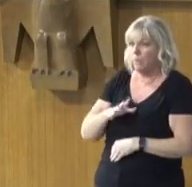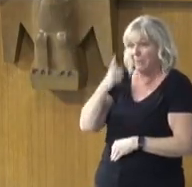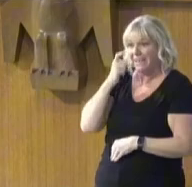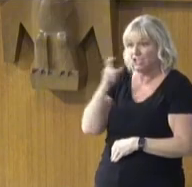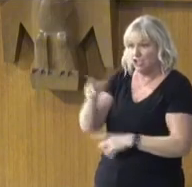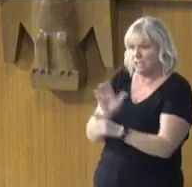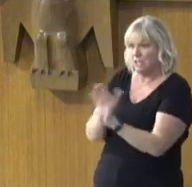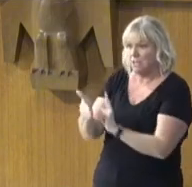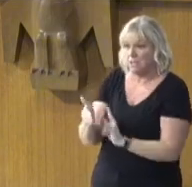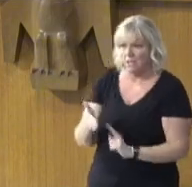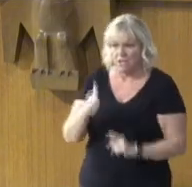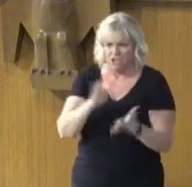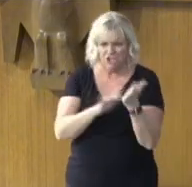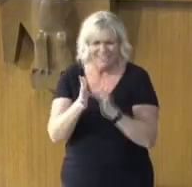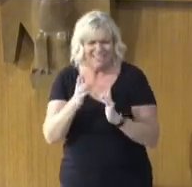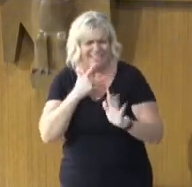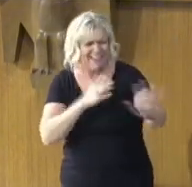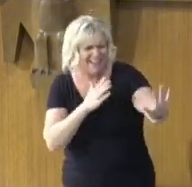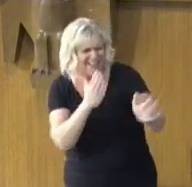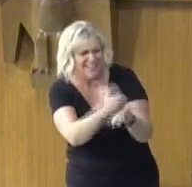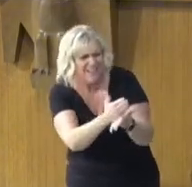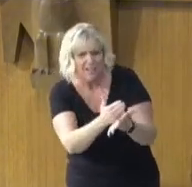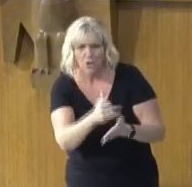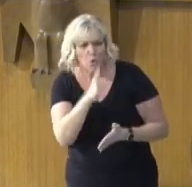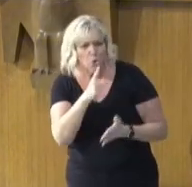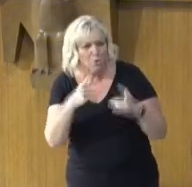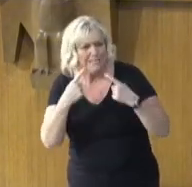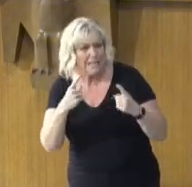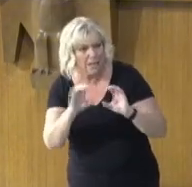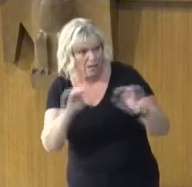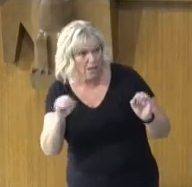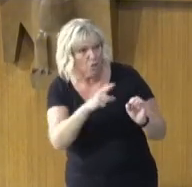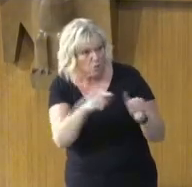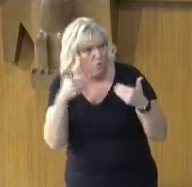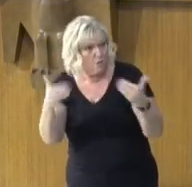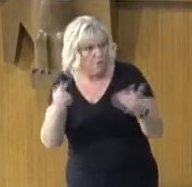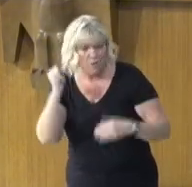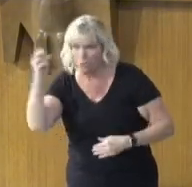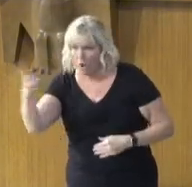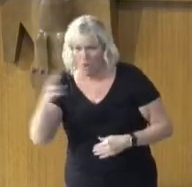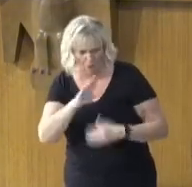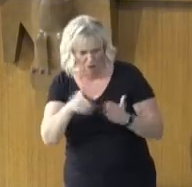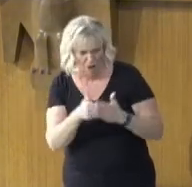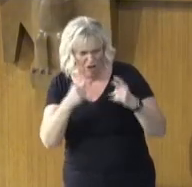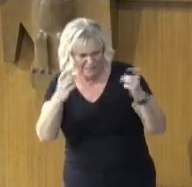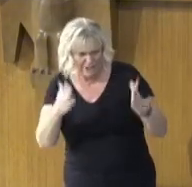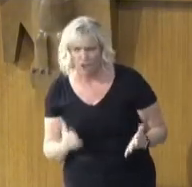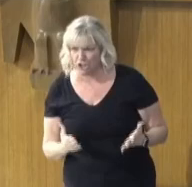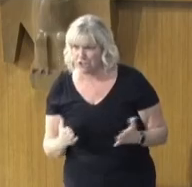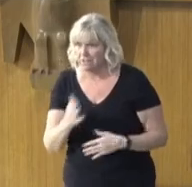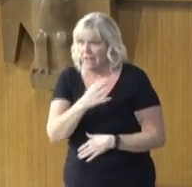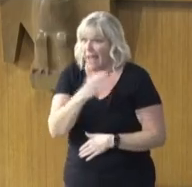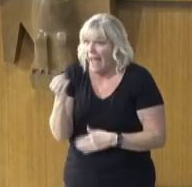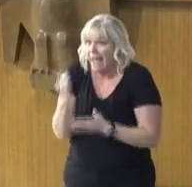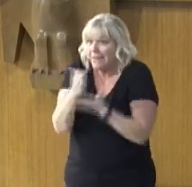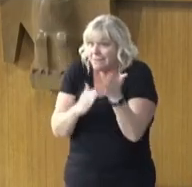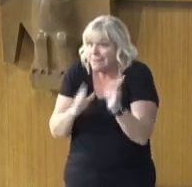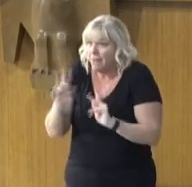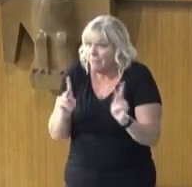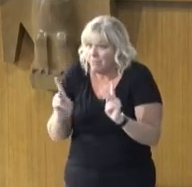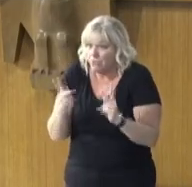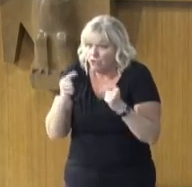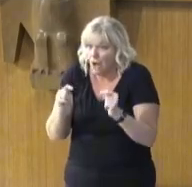without sin cast the first stone. And the Pharisees tried to stop Jesus from healing or picking grain on the Sabbath